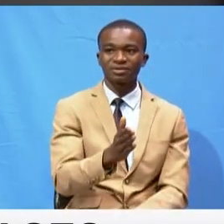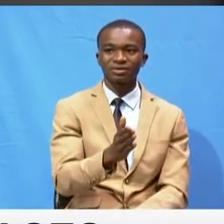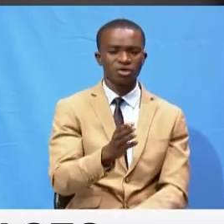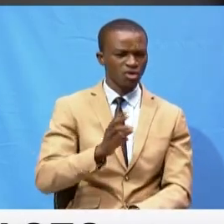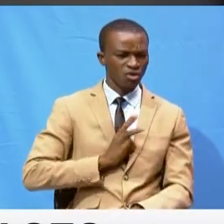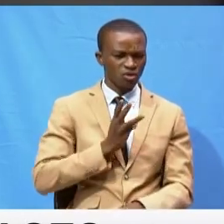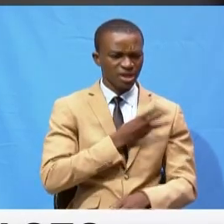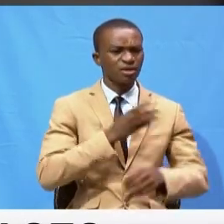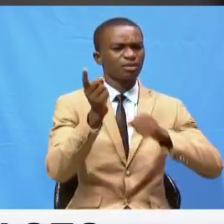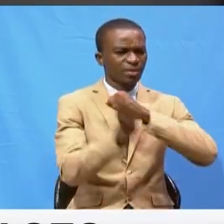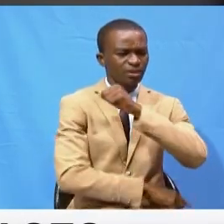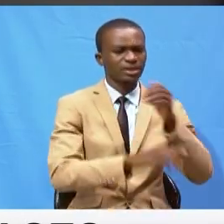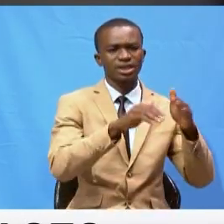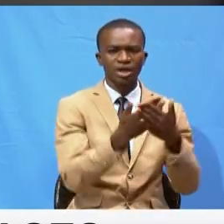anyone.